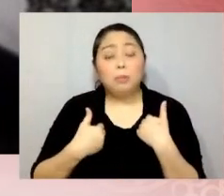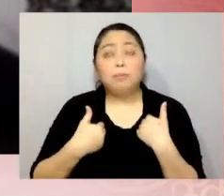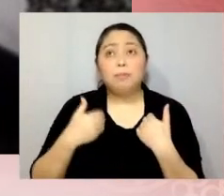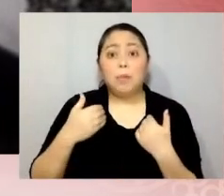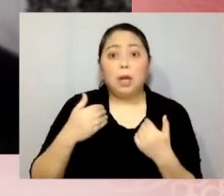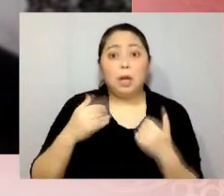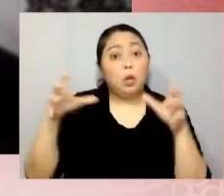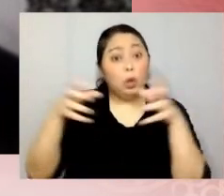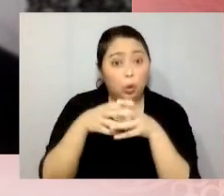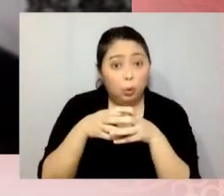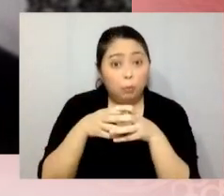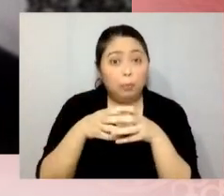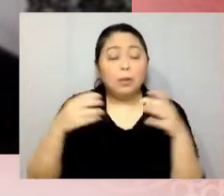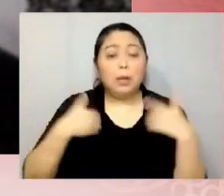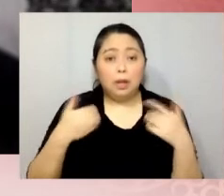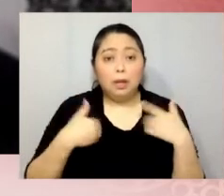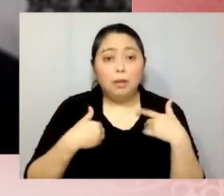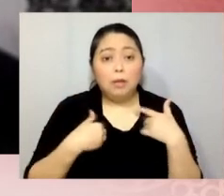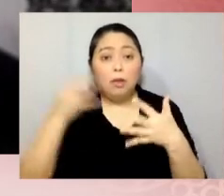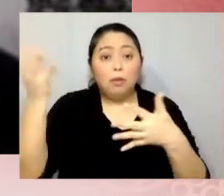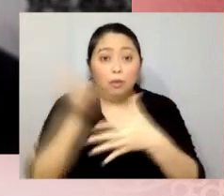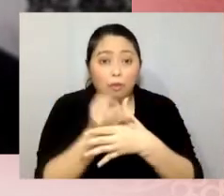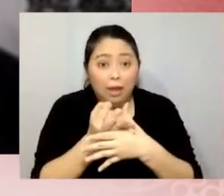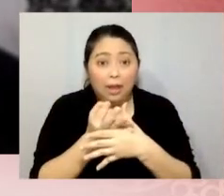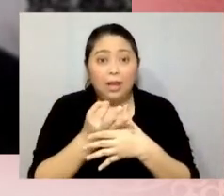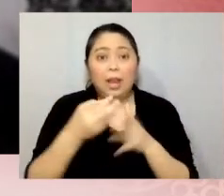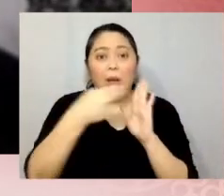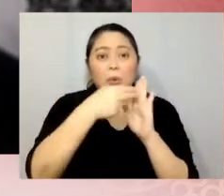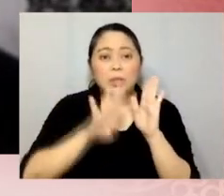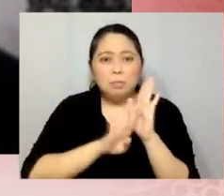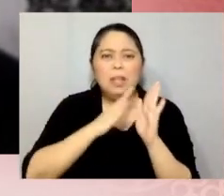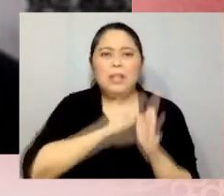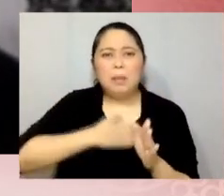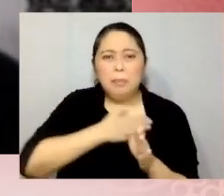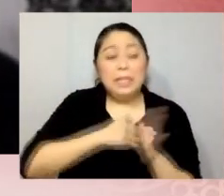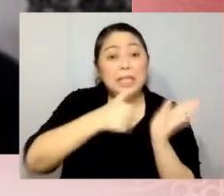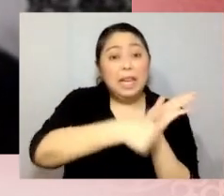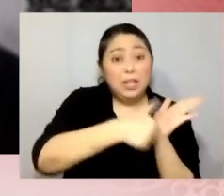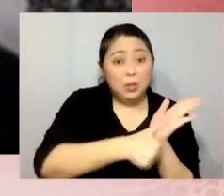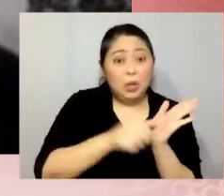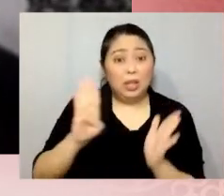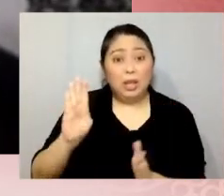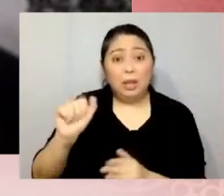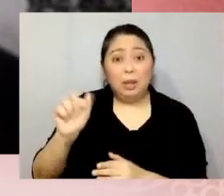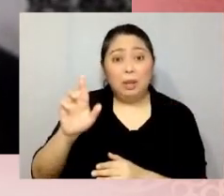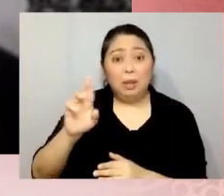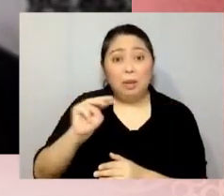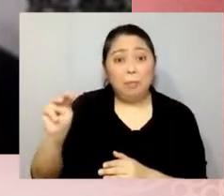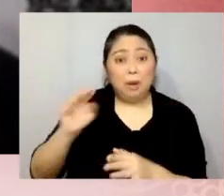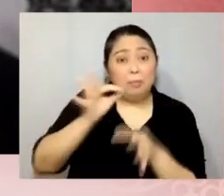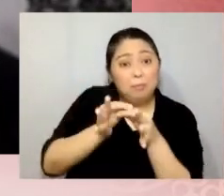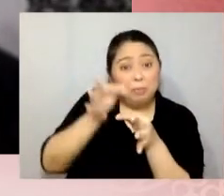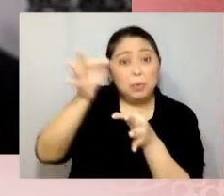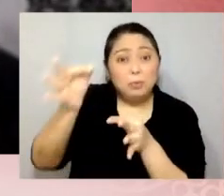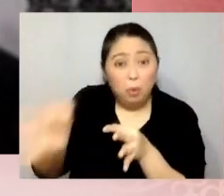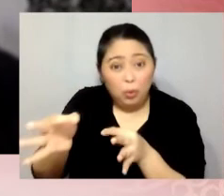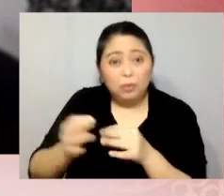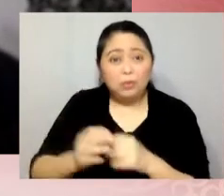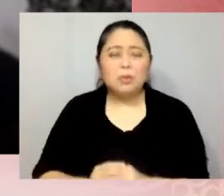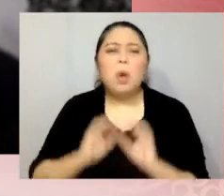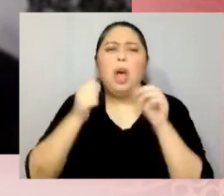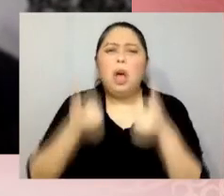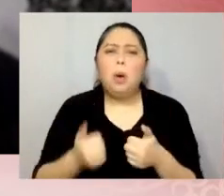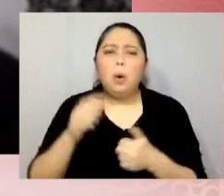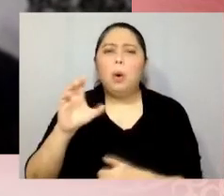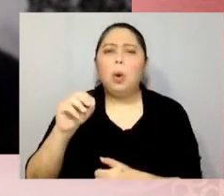postpone the 2022 BARM parliamentary election? So what has COMELEC done, or what does COMELEC entails to do or plans